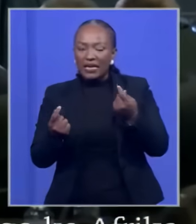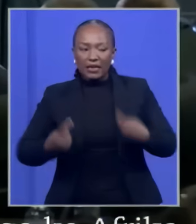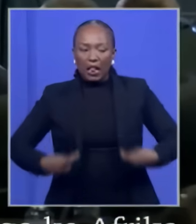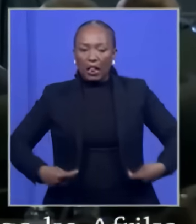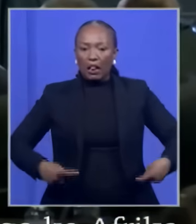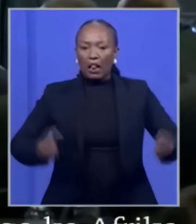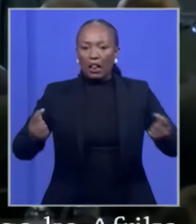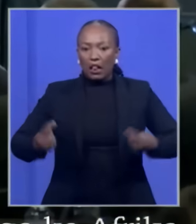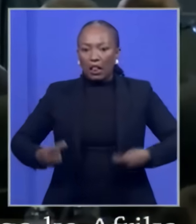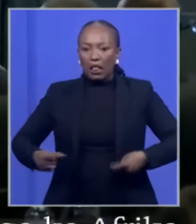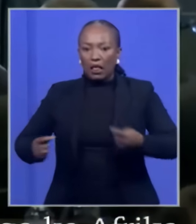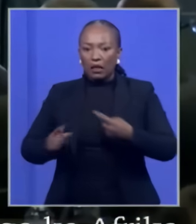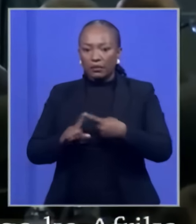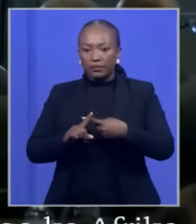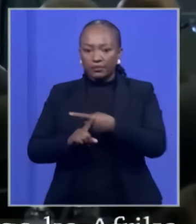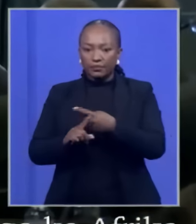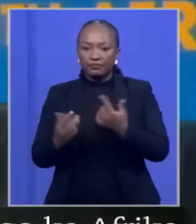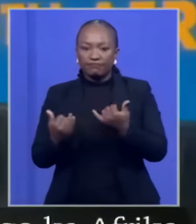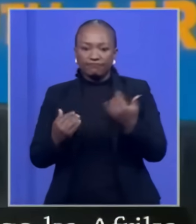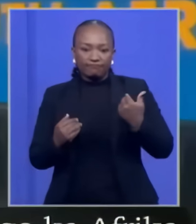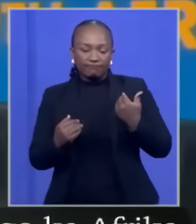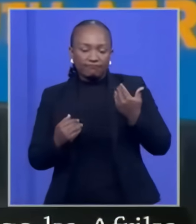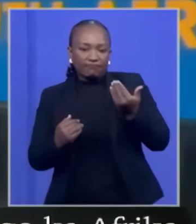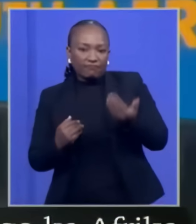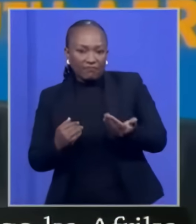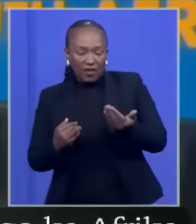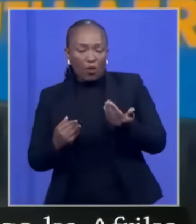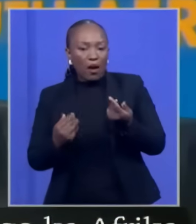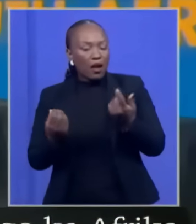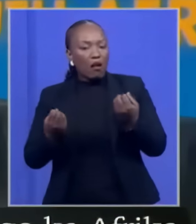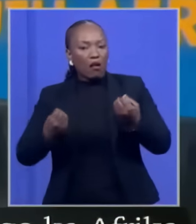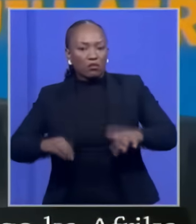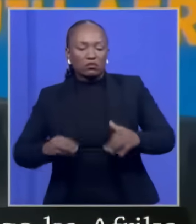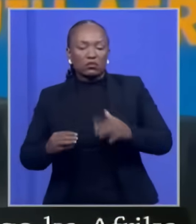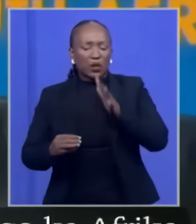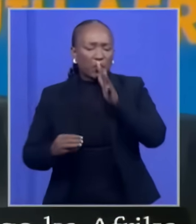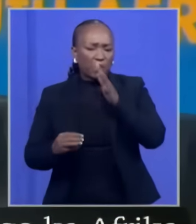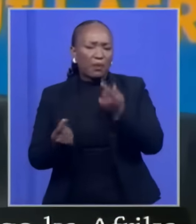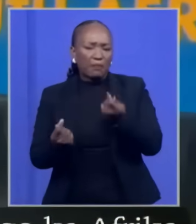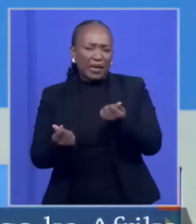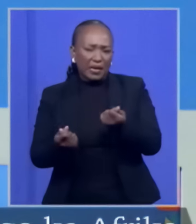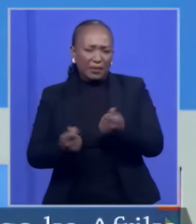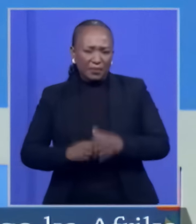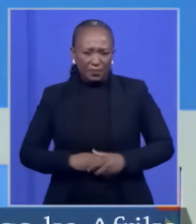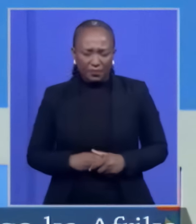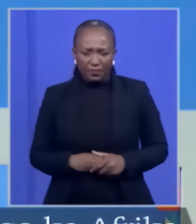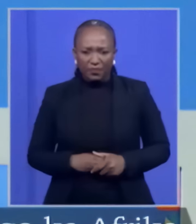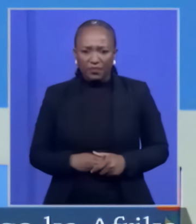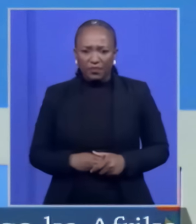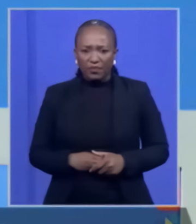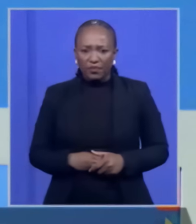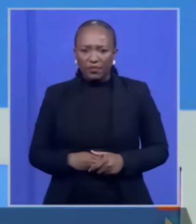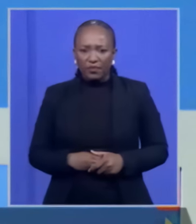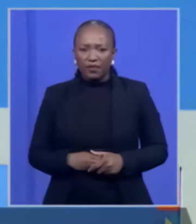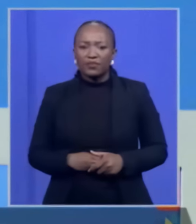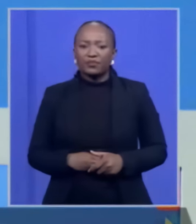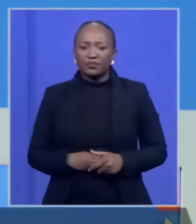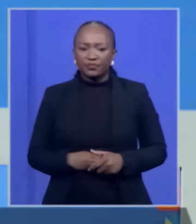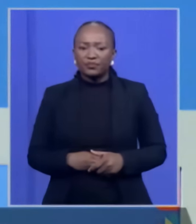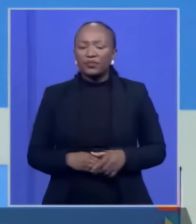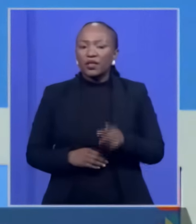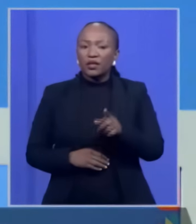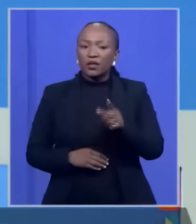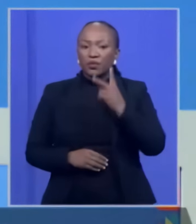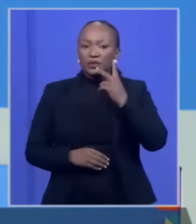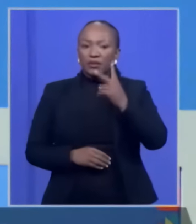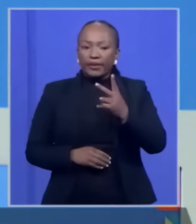Afrika $50 tša magareng ga tše 50 le 60 ka ngwaga. We recognize that transnational organized crime